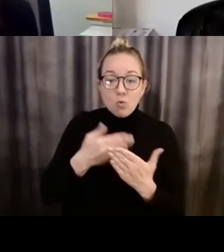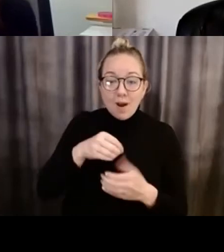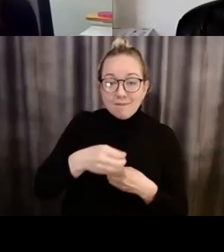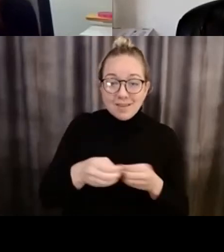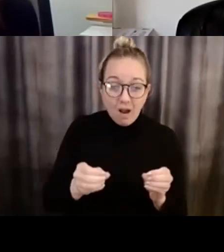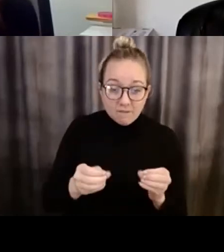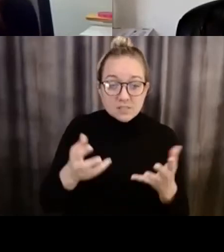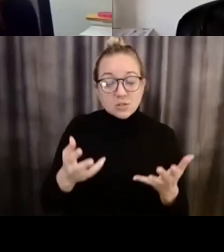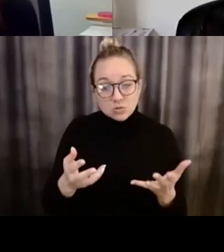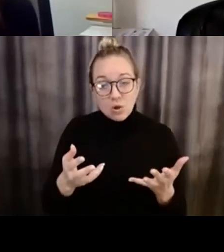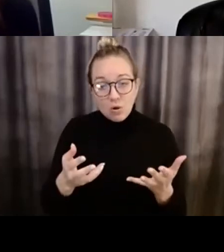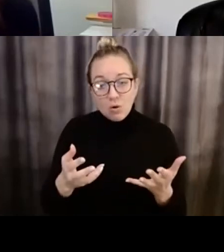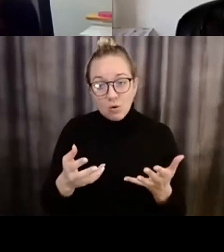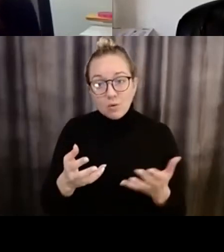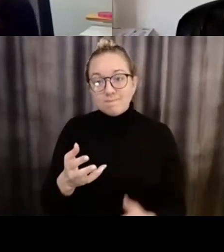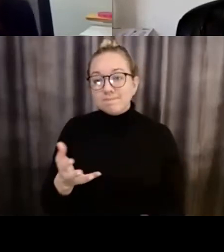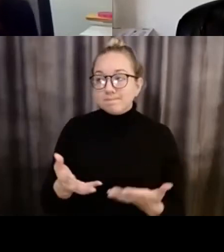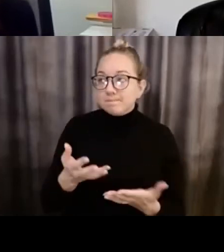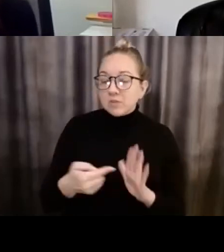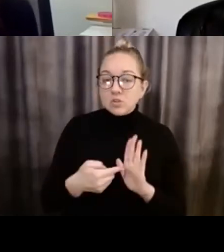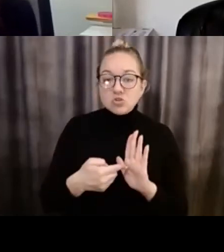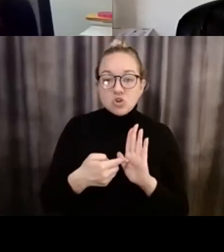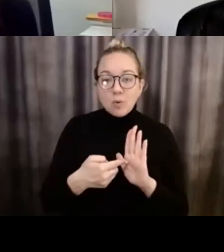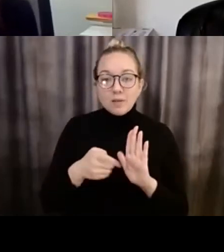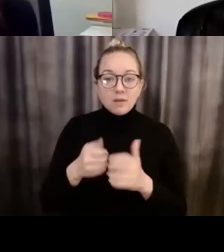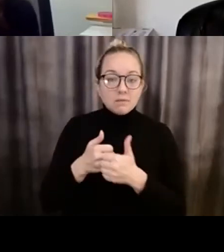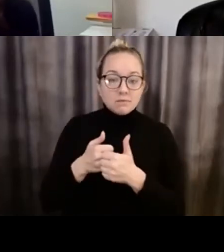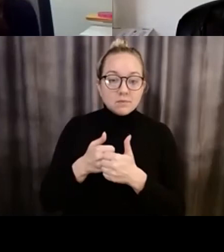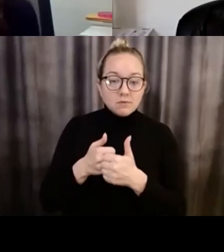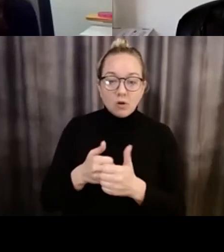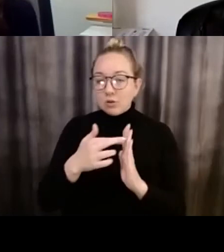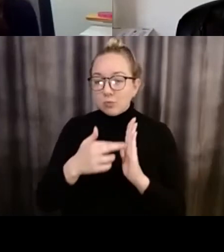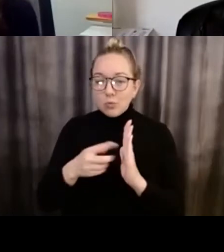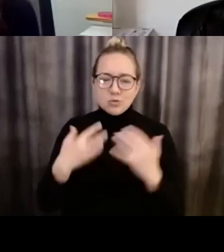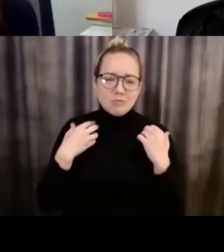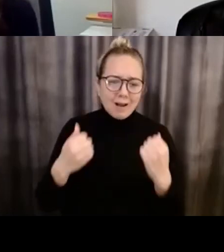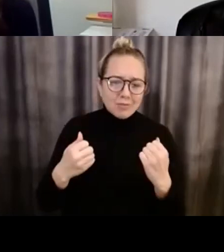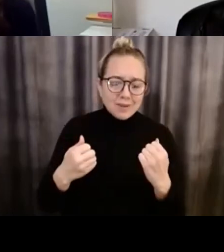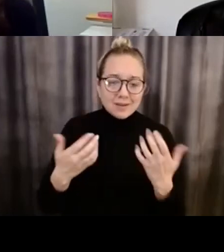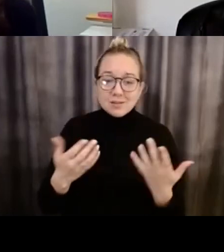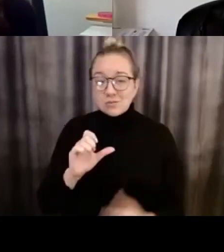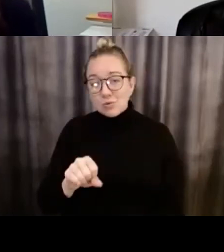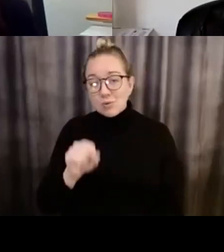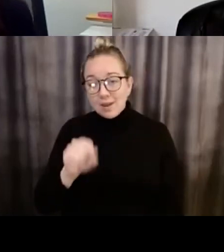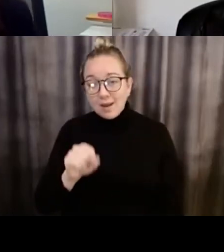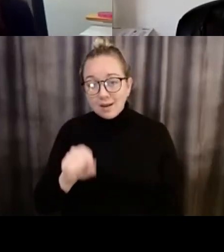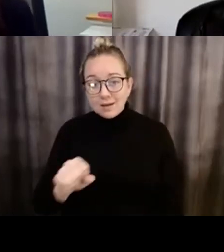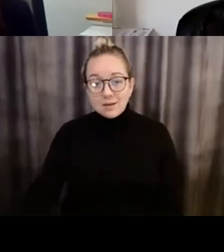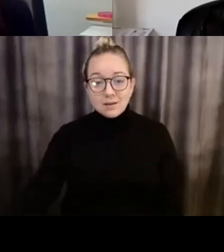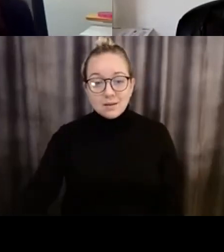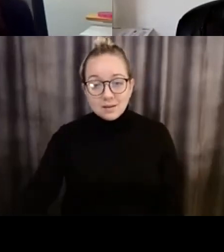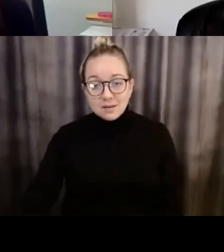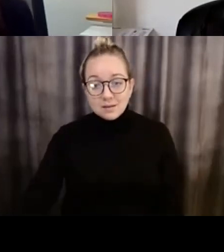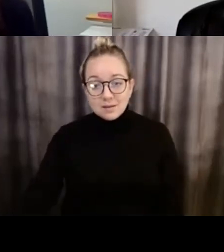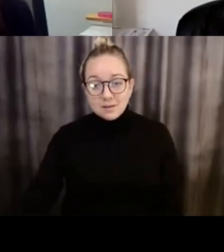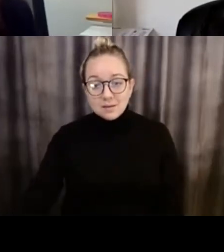office, right? So almost like honoring that you are you're healthy. So yeah, I mean, you know, it's really just